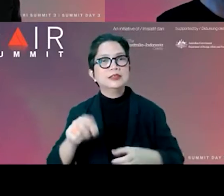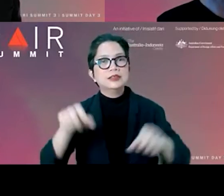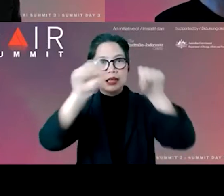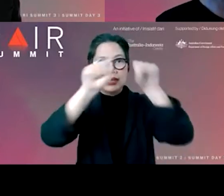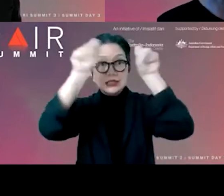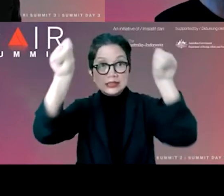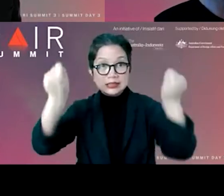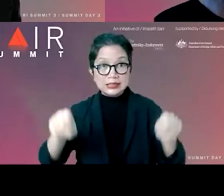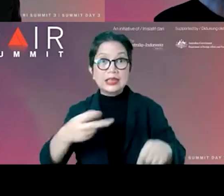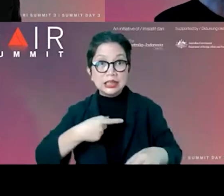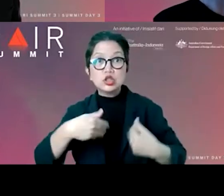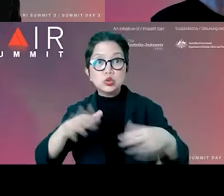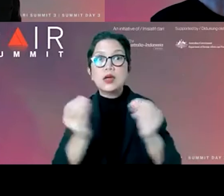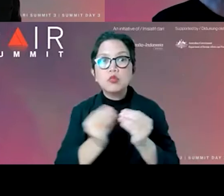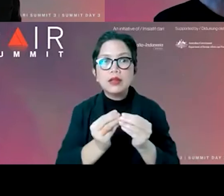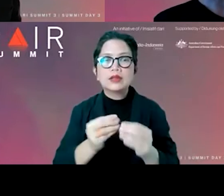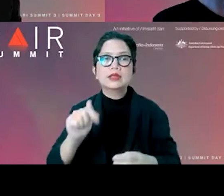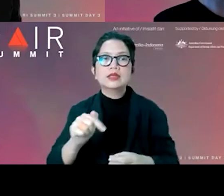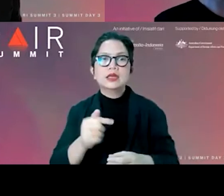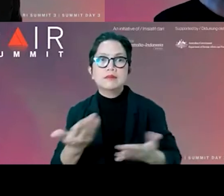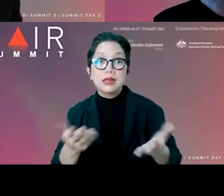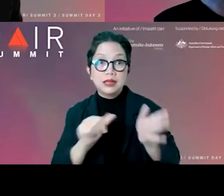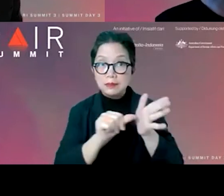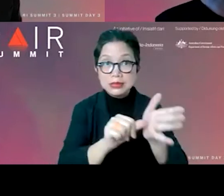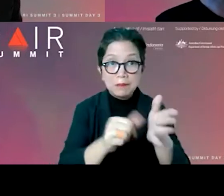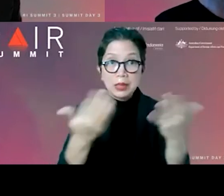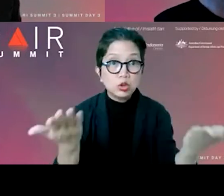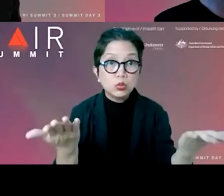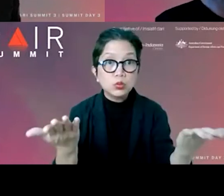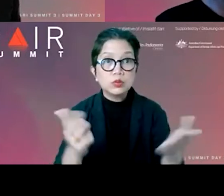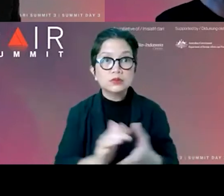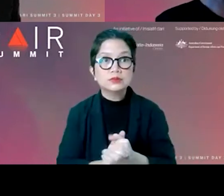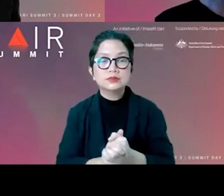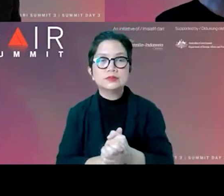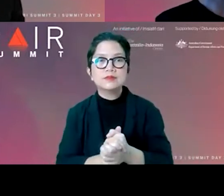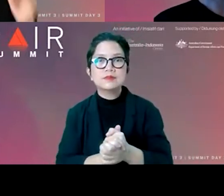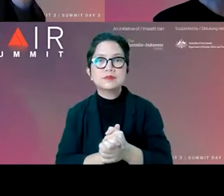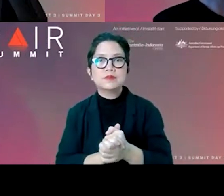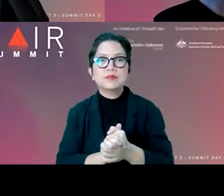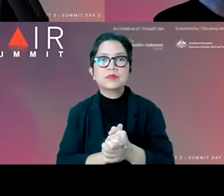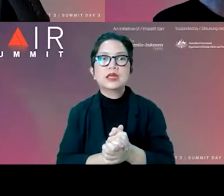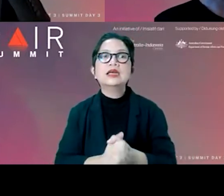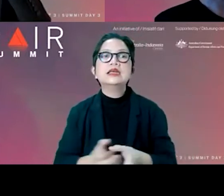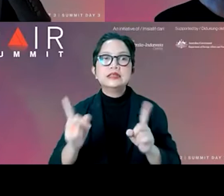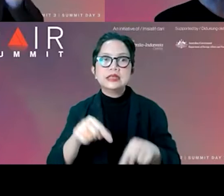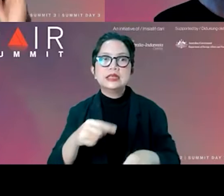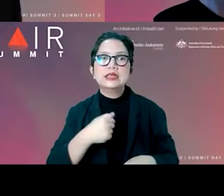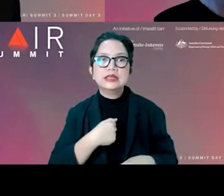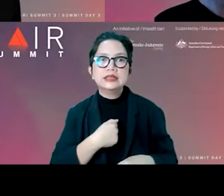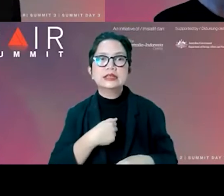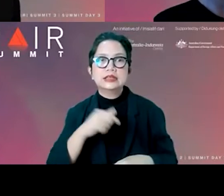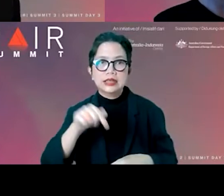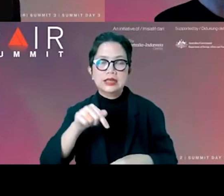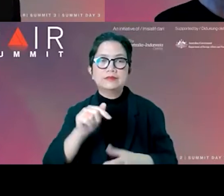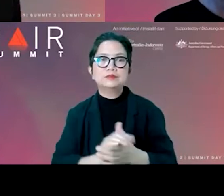whether that made any sense. So we needed the Hassanuddin team to tell us whether that was the case or not, and not just